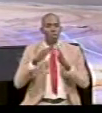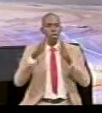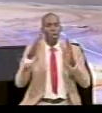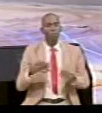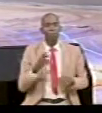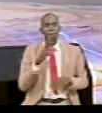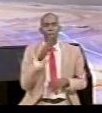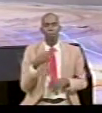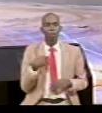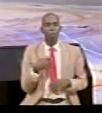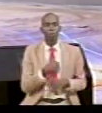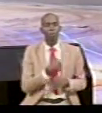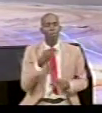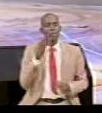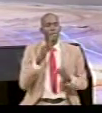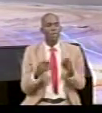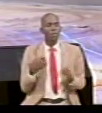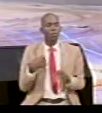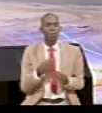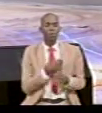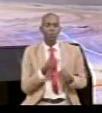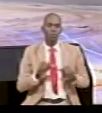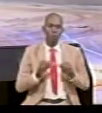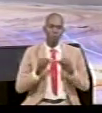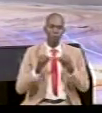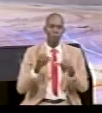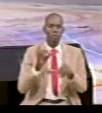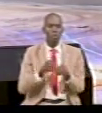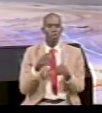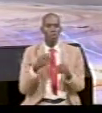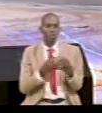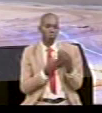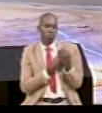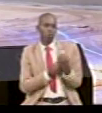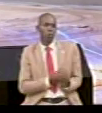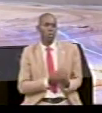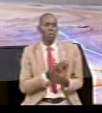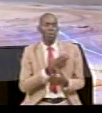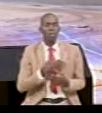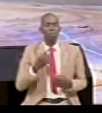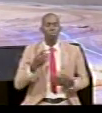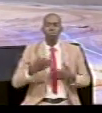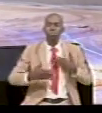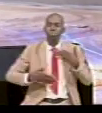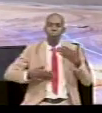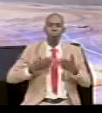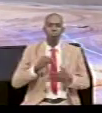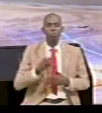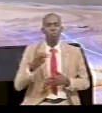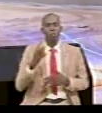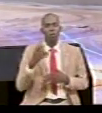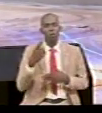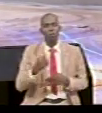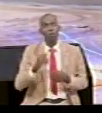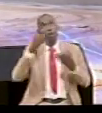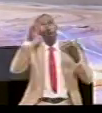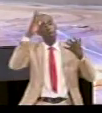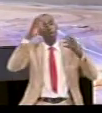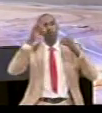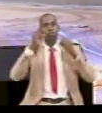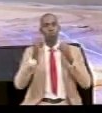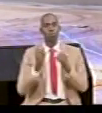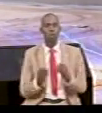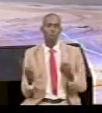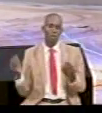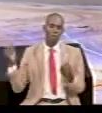hold fast the confidence and the rejoicing of the hope firm